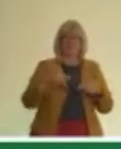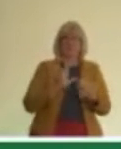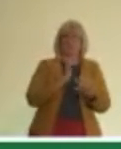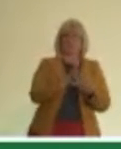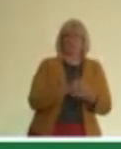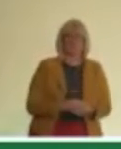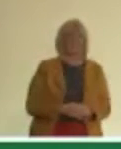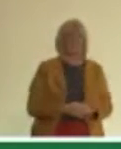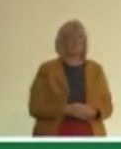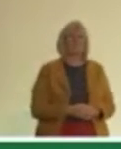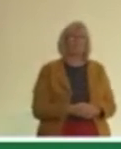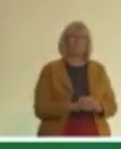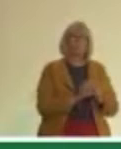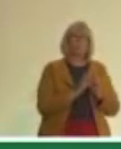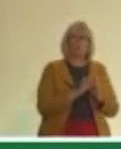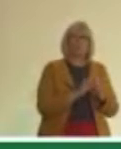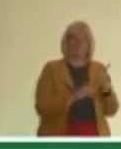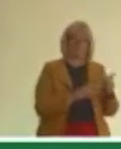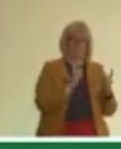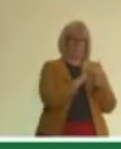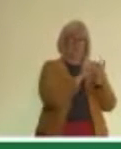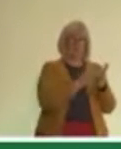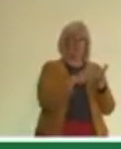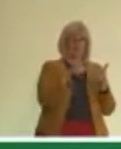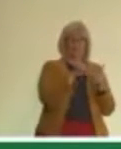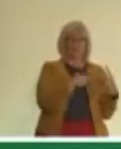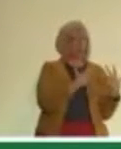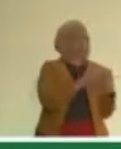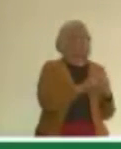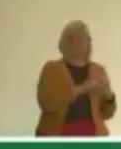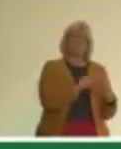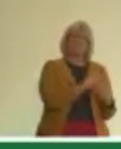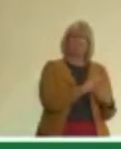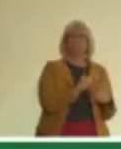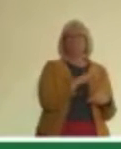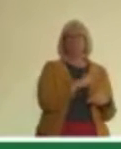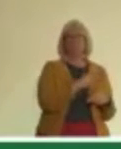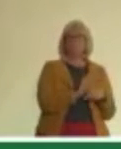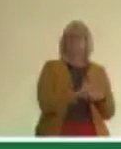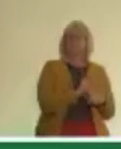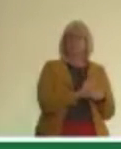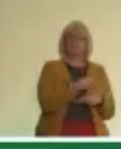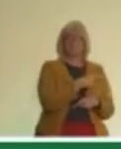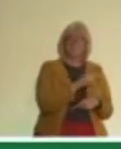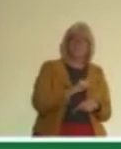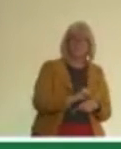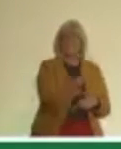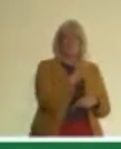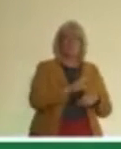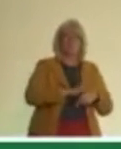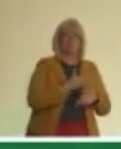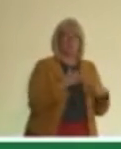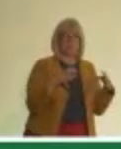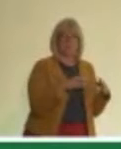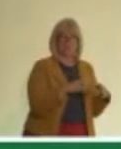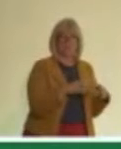Rod. I went canvassing with him. He told me, just casually while we were chatting, he had the first local Green Party meeting in his living room over